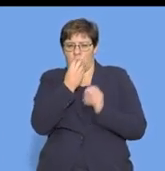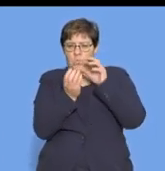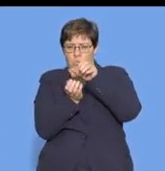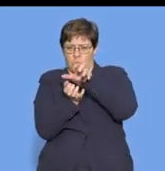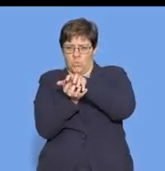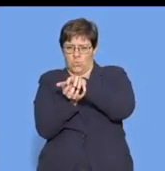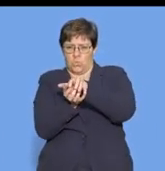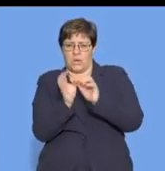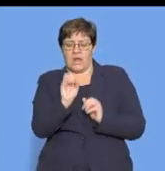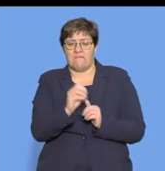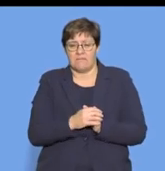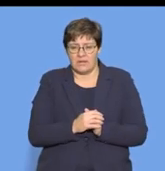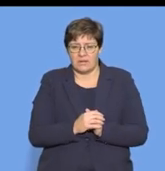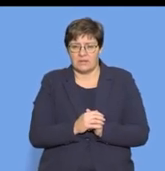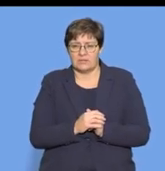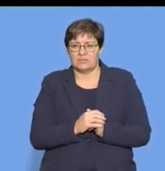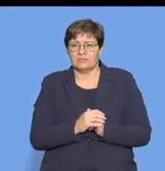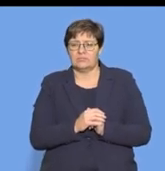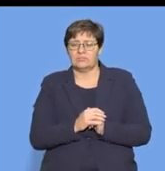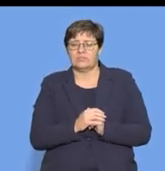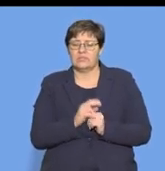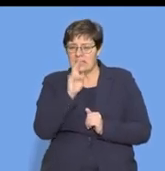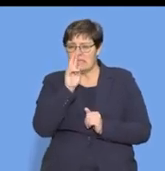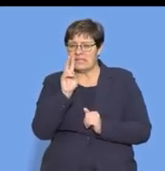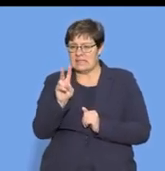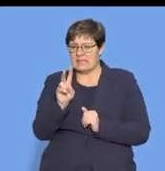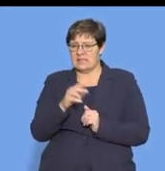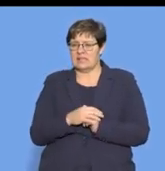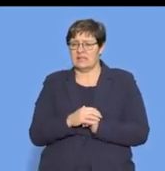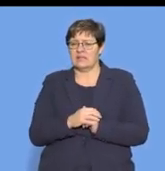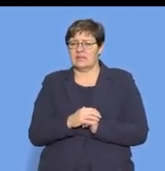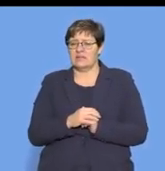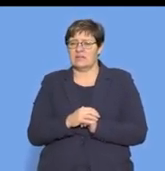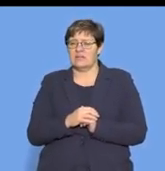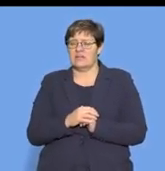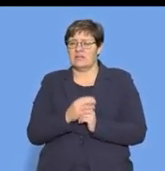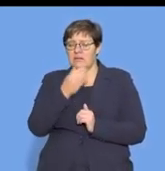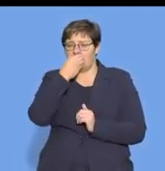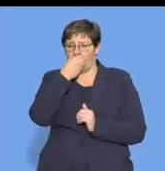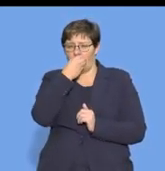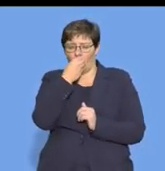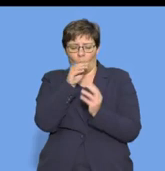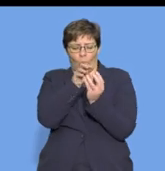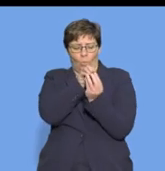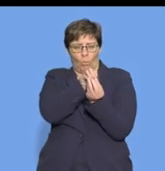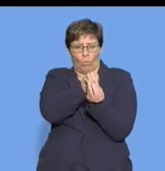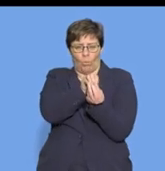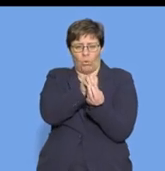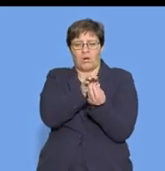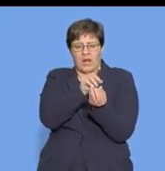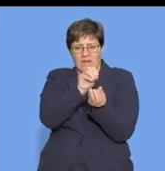if you have a look here at the diagram, you can see they've got, it's a much smaller